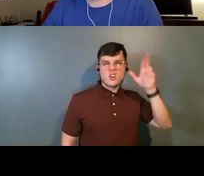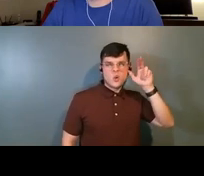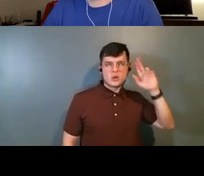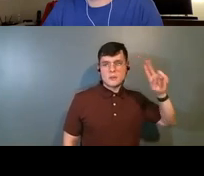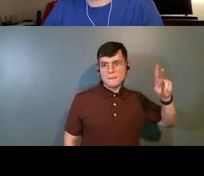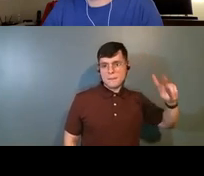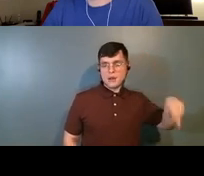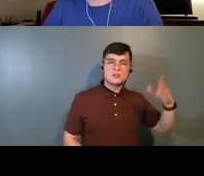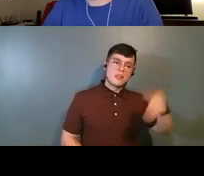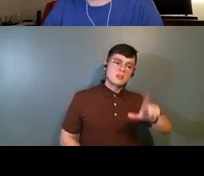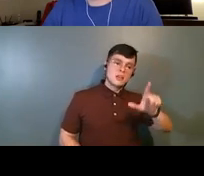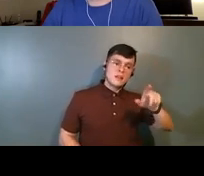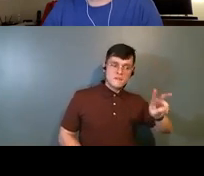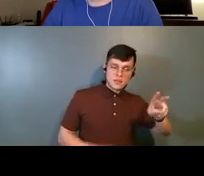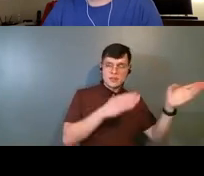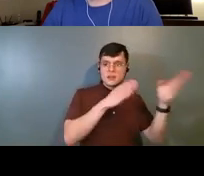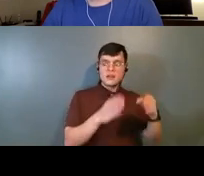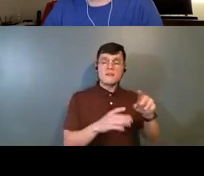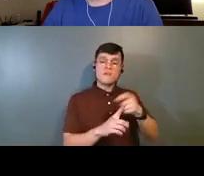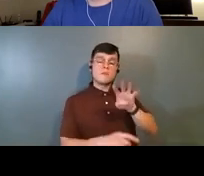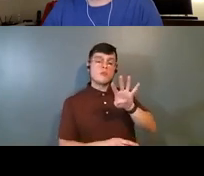Link occur RDX from